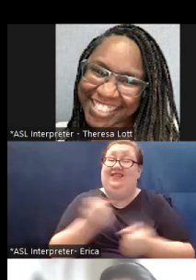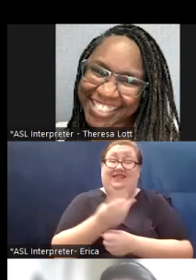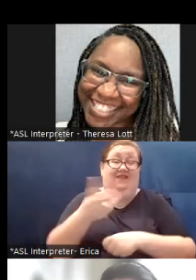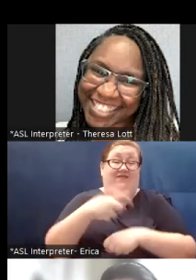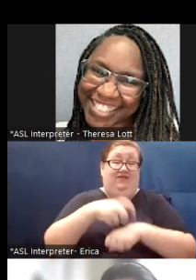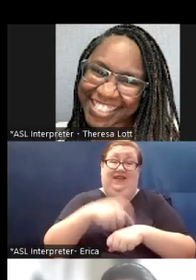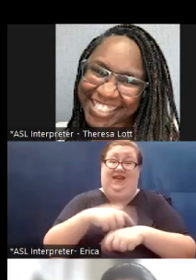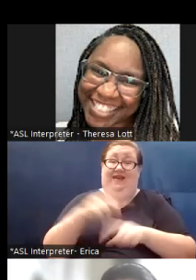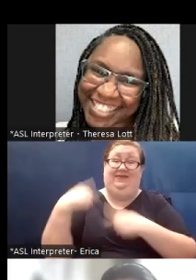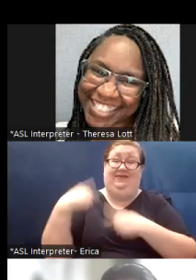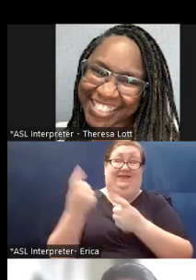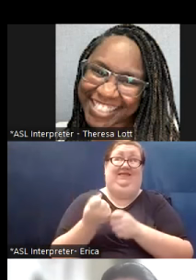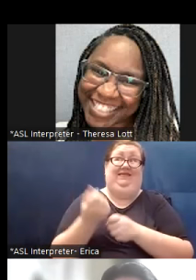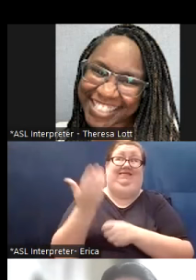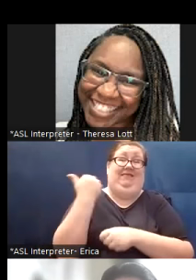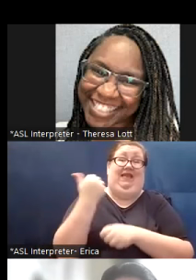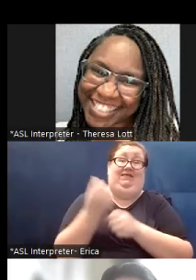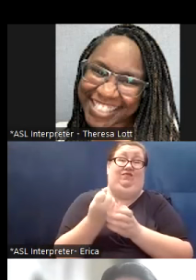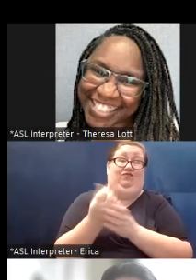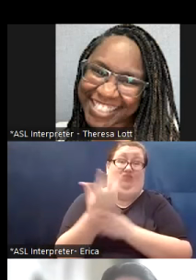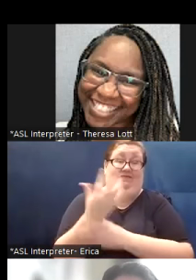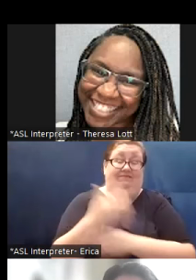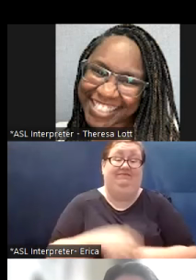project last spring.